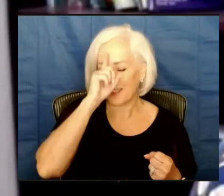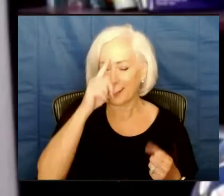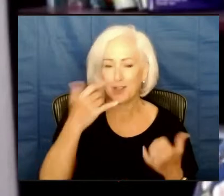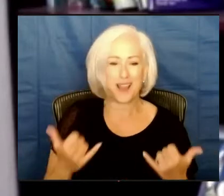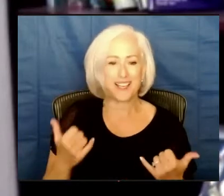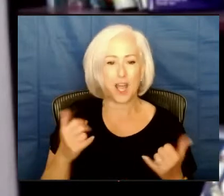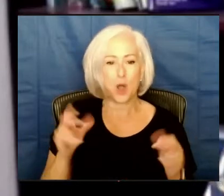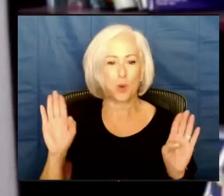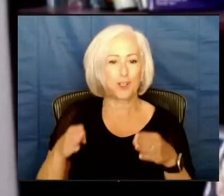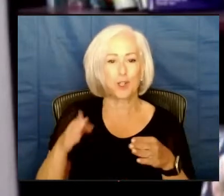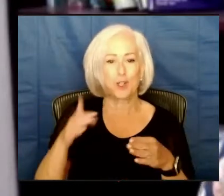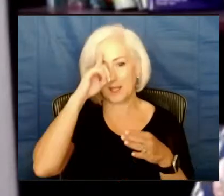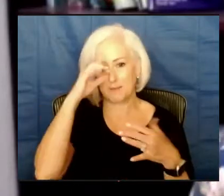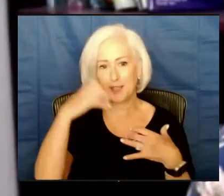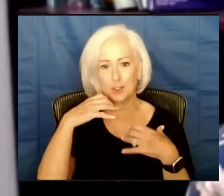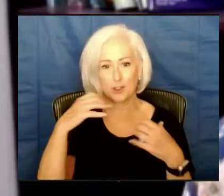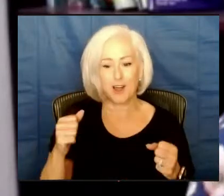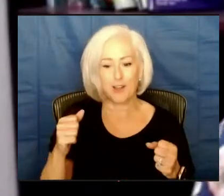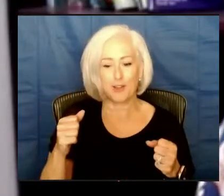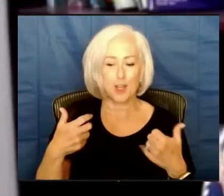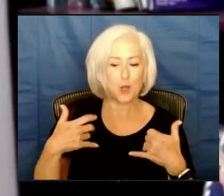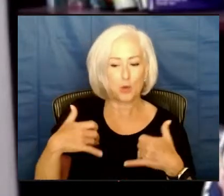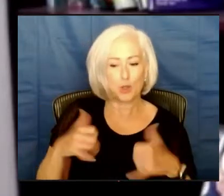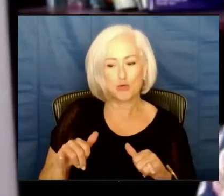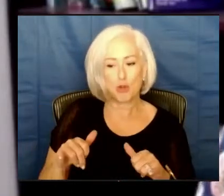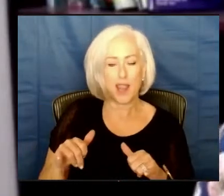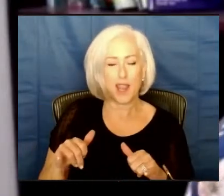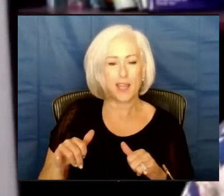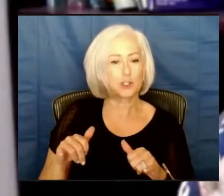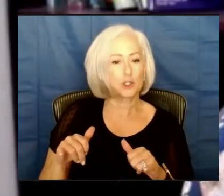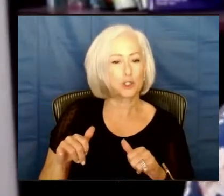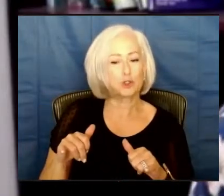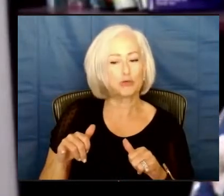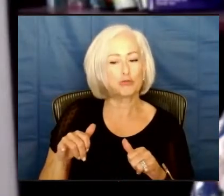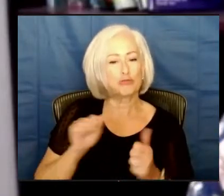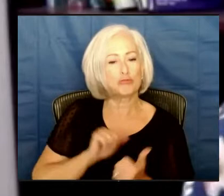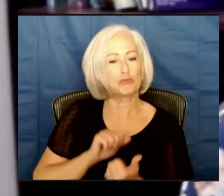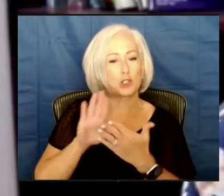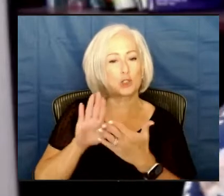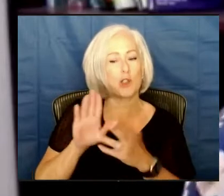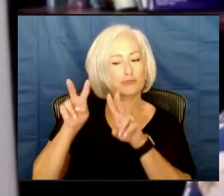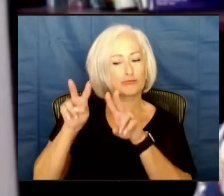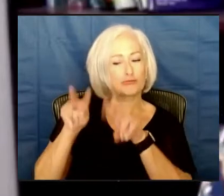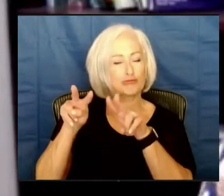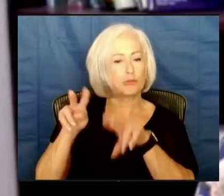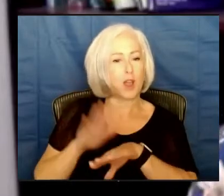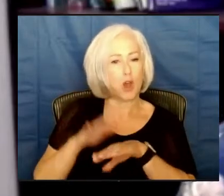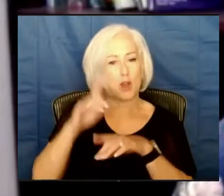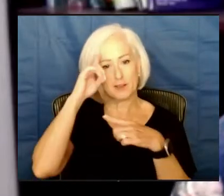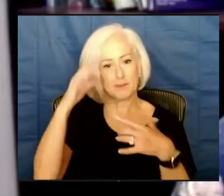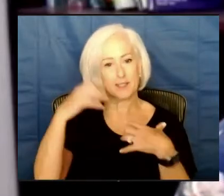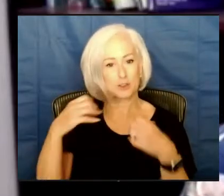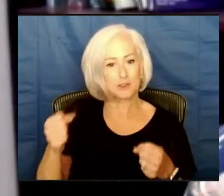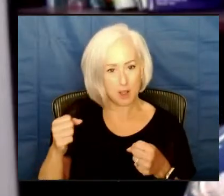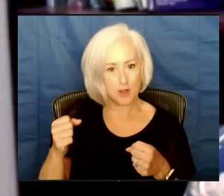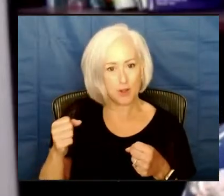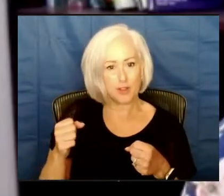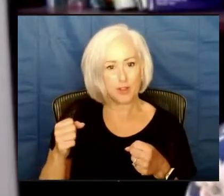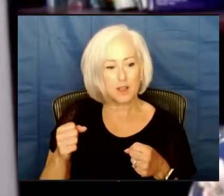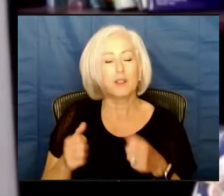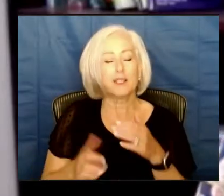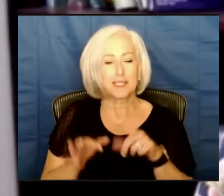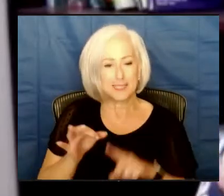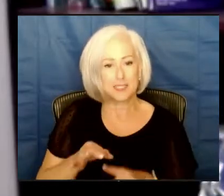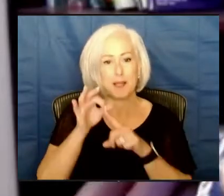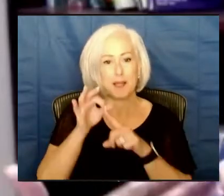to address stigma, which is something that I think gets in the way, especially for underrepresented populations and marginalized groups,